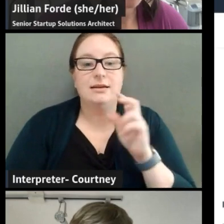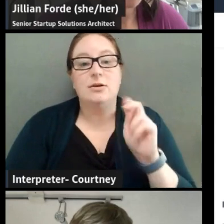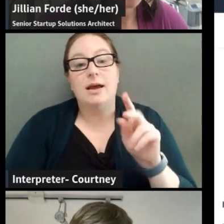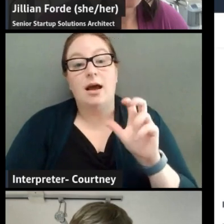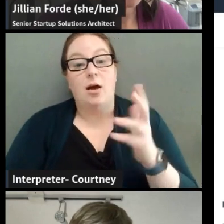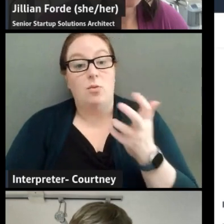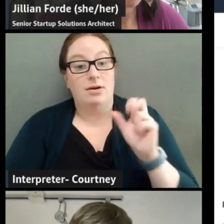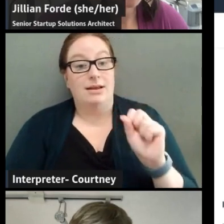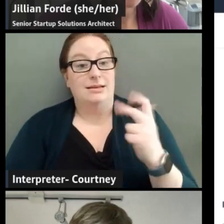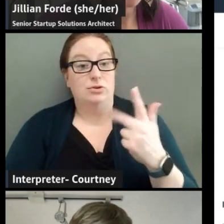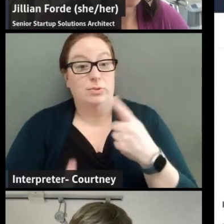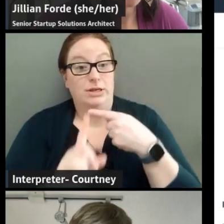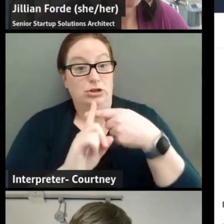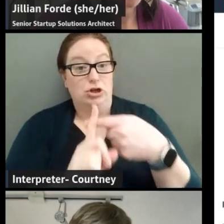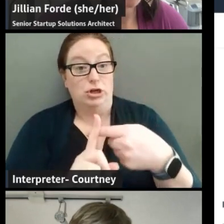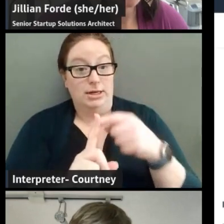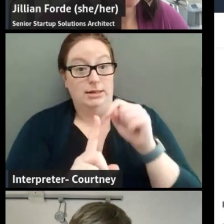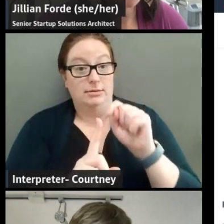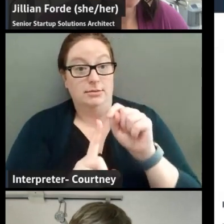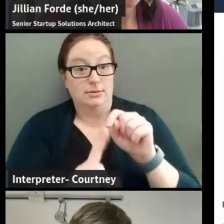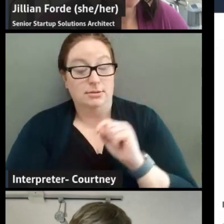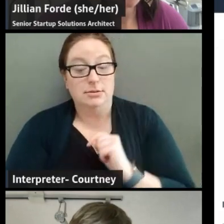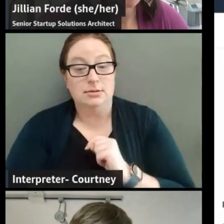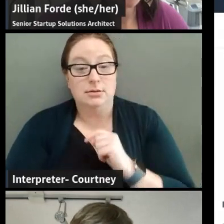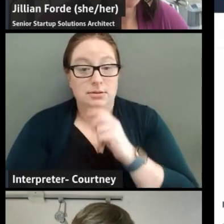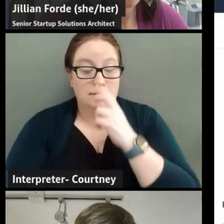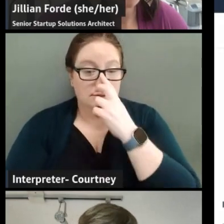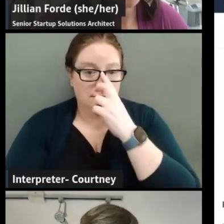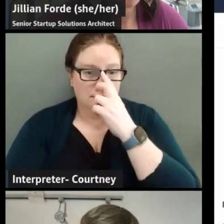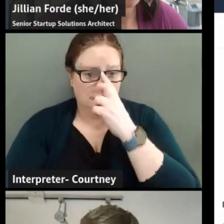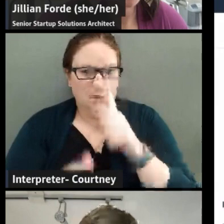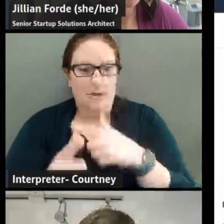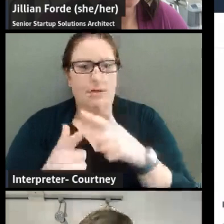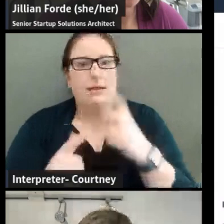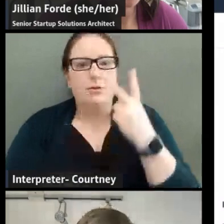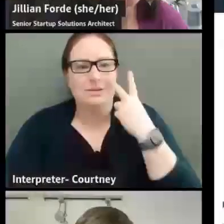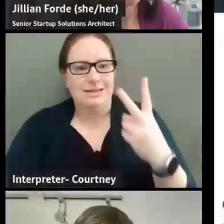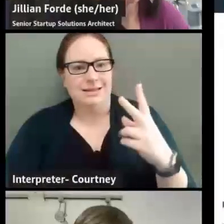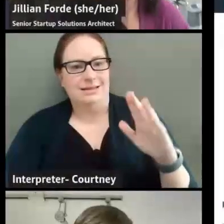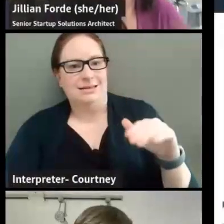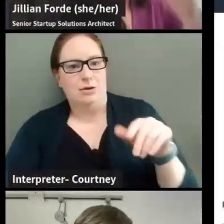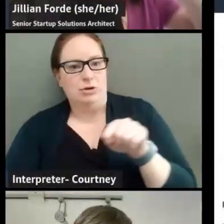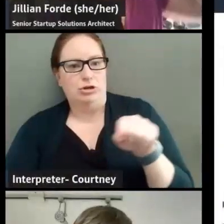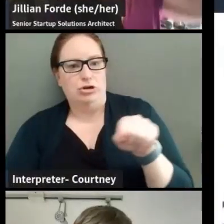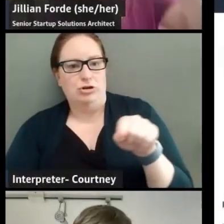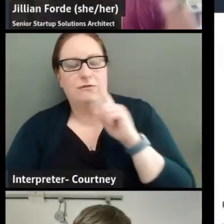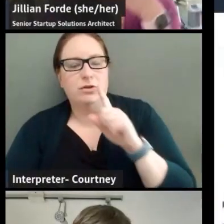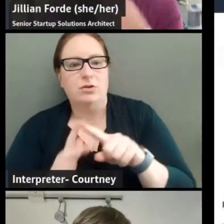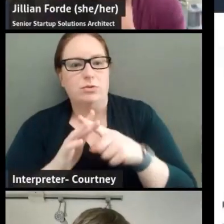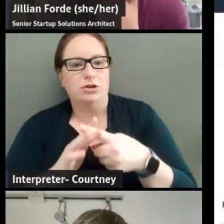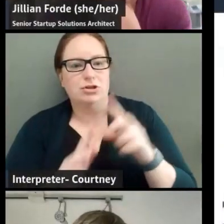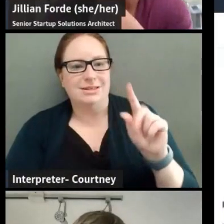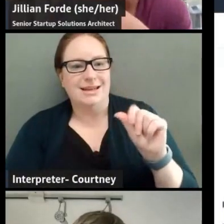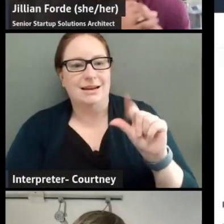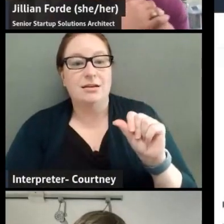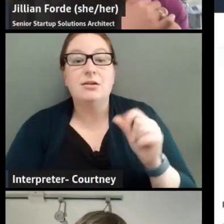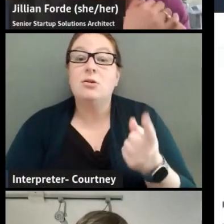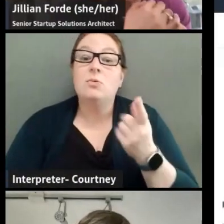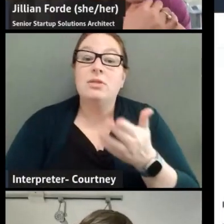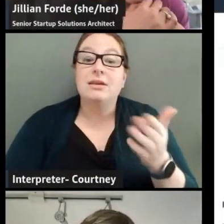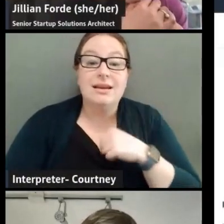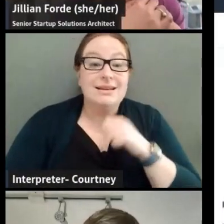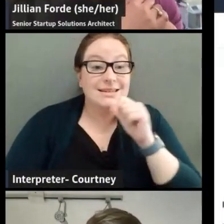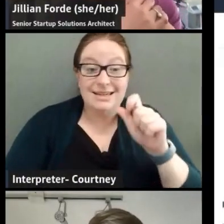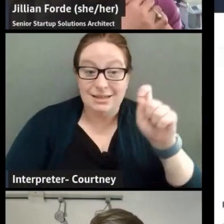target, at which point you'll see this down here for the original data. One thing I didn't check off was, and this